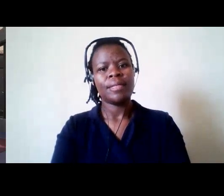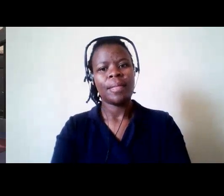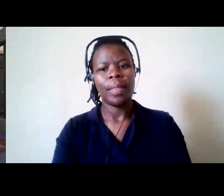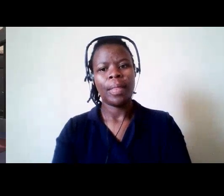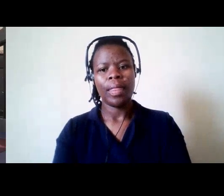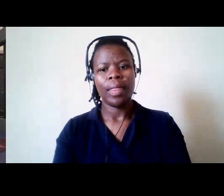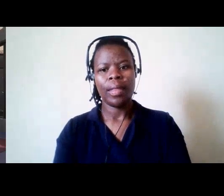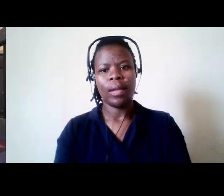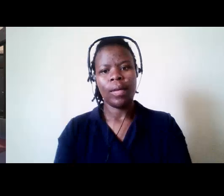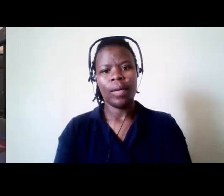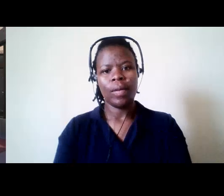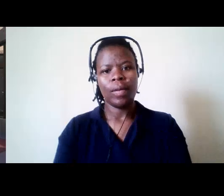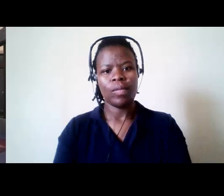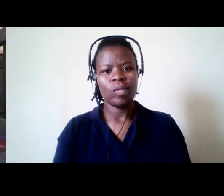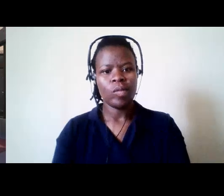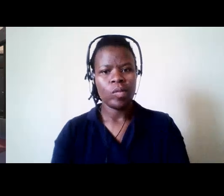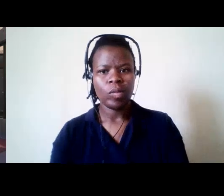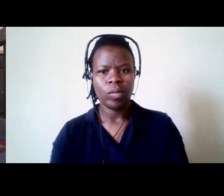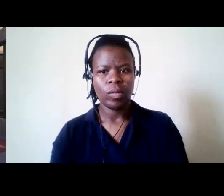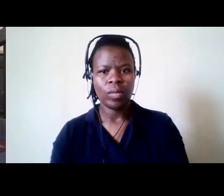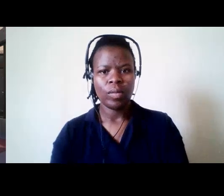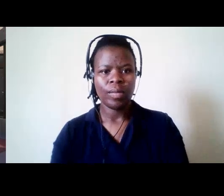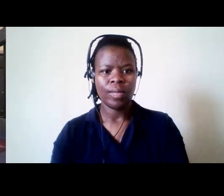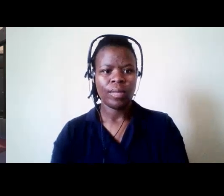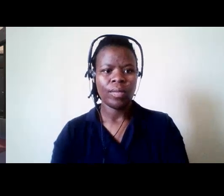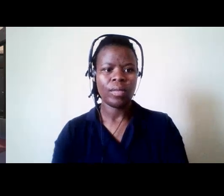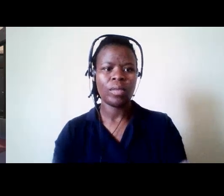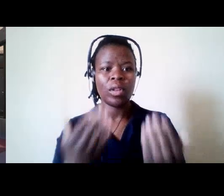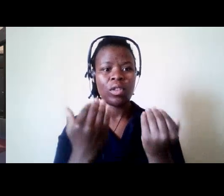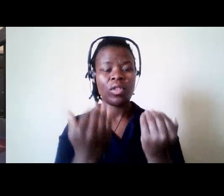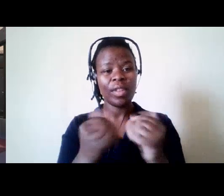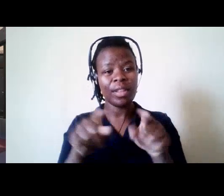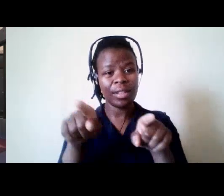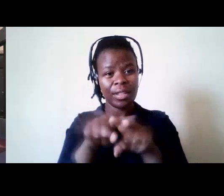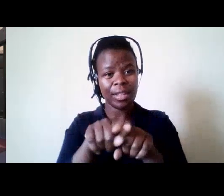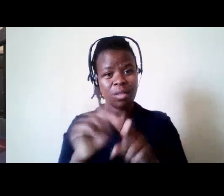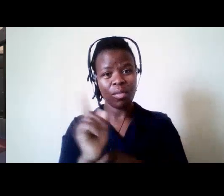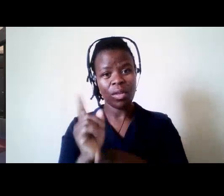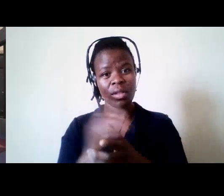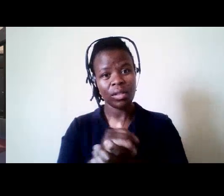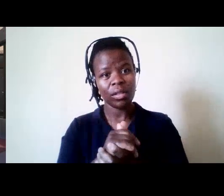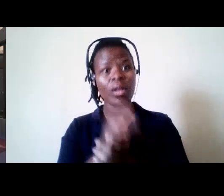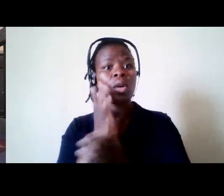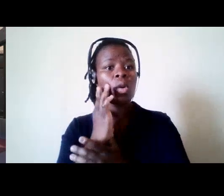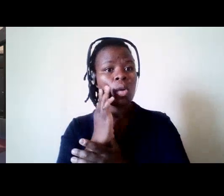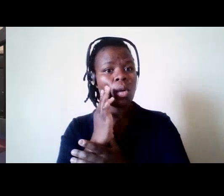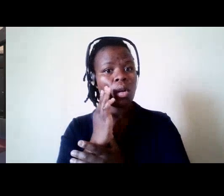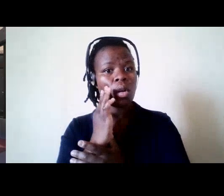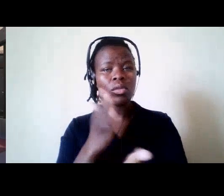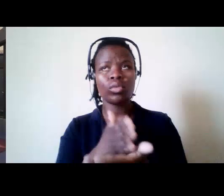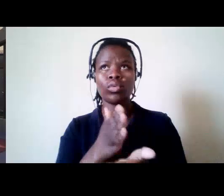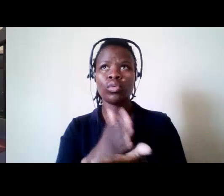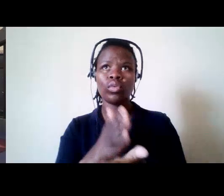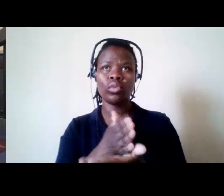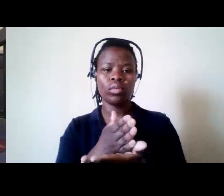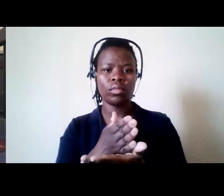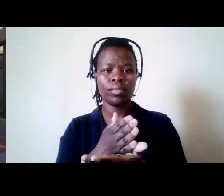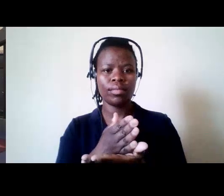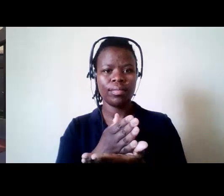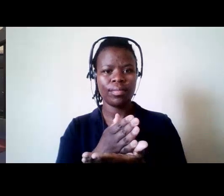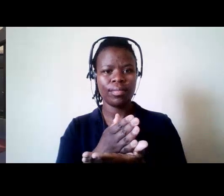um, all the way to even when we just started off the blended